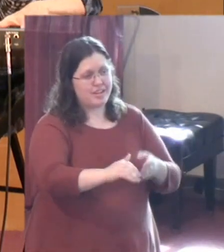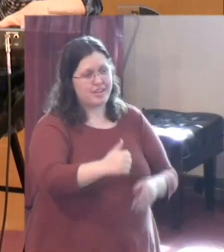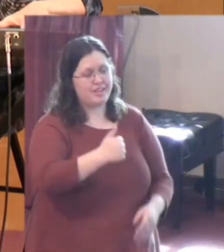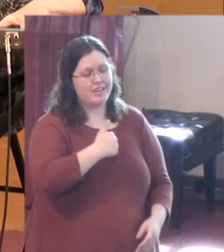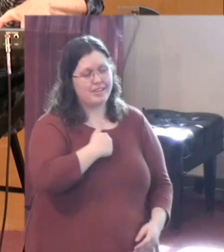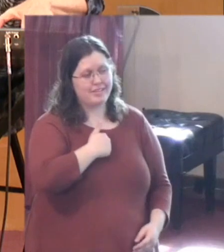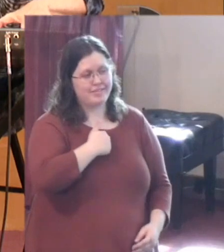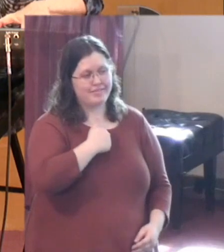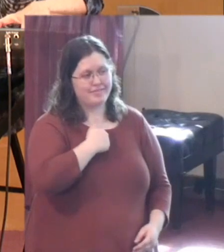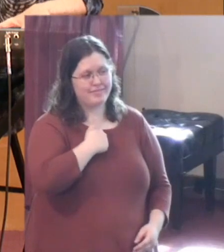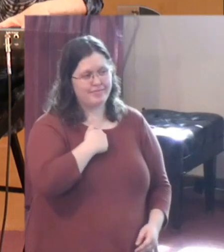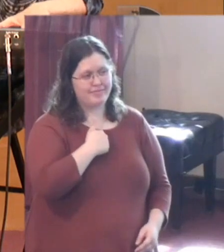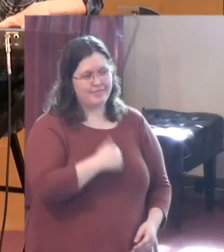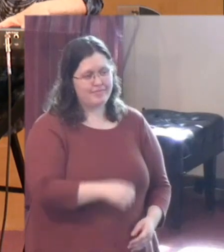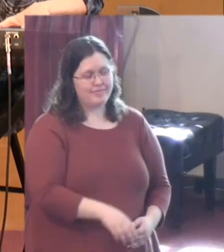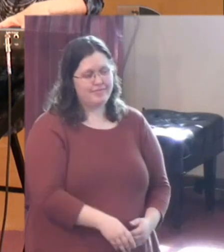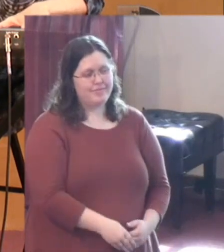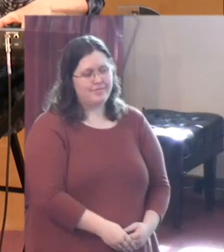Me.